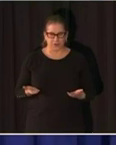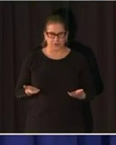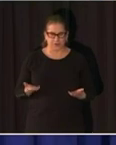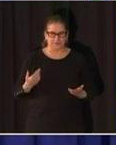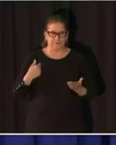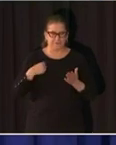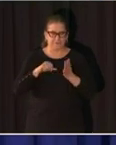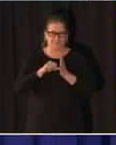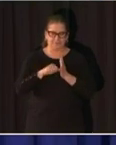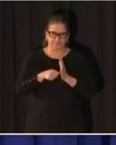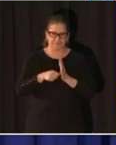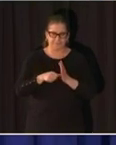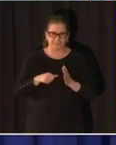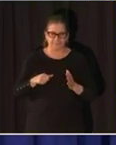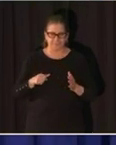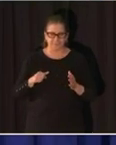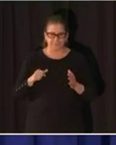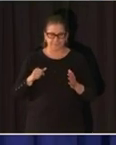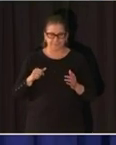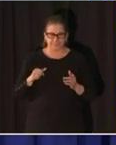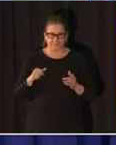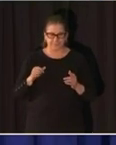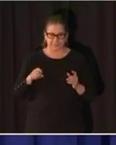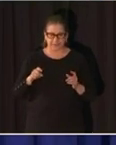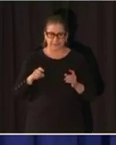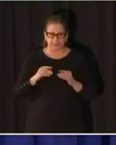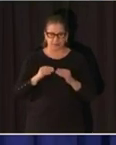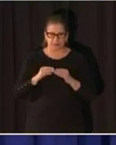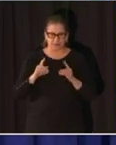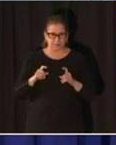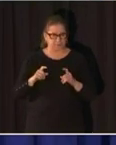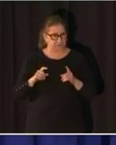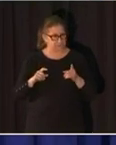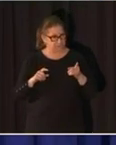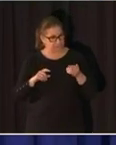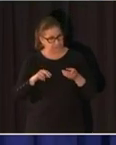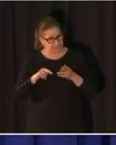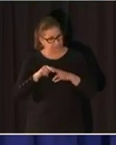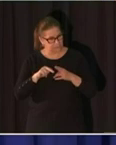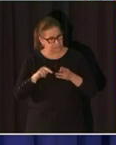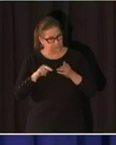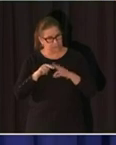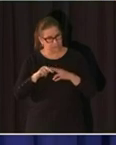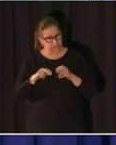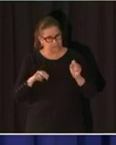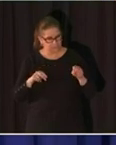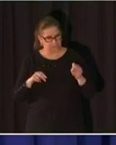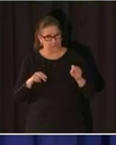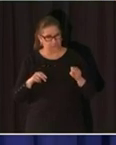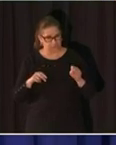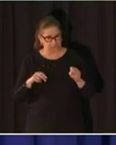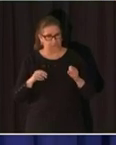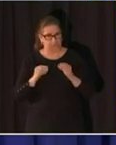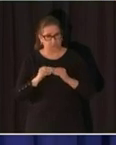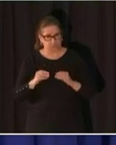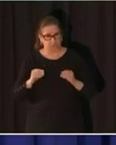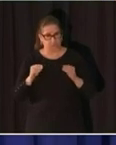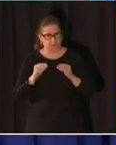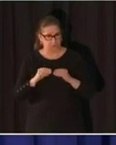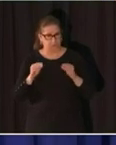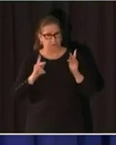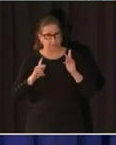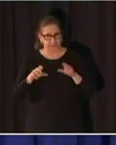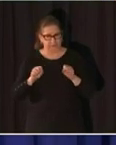need to test. So when you say it gets higher and higher in the district, yeah, more people who are being tested are testing positive